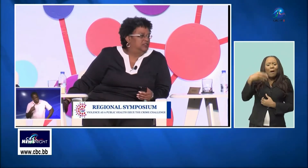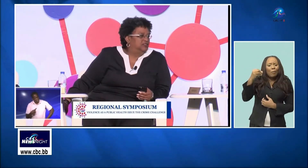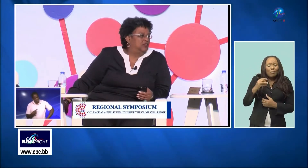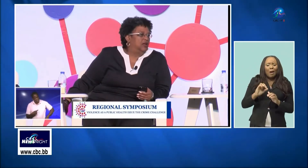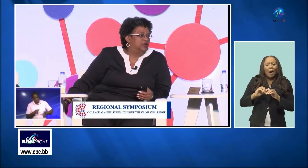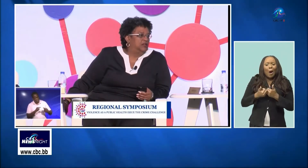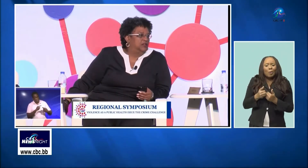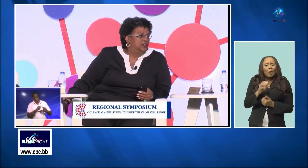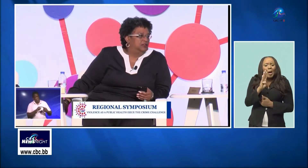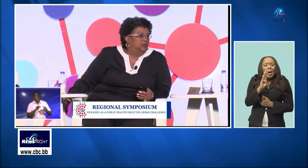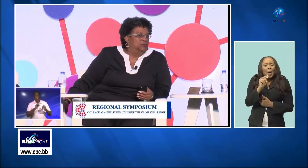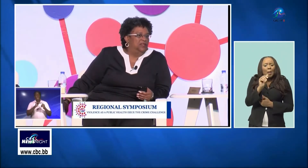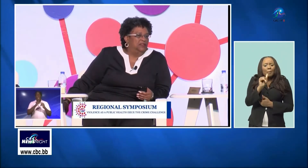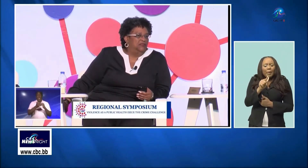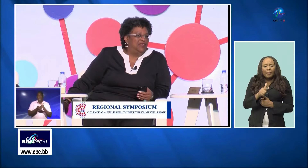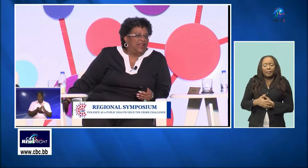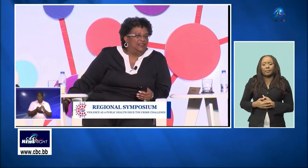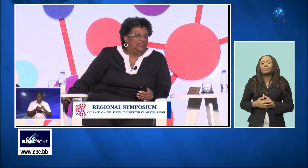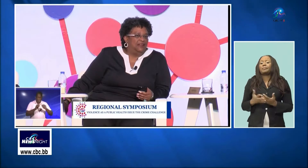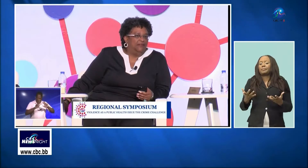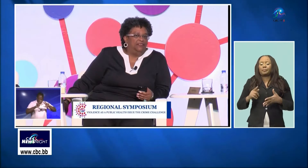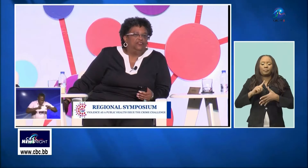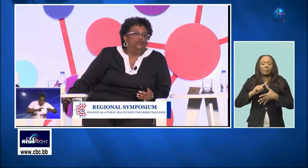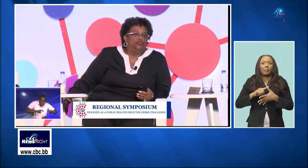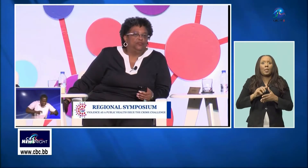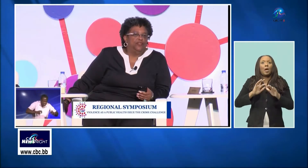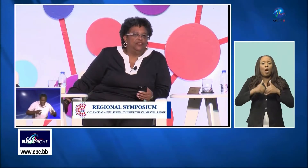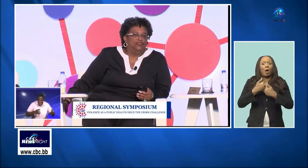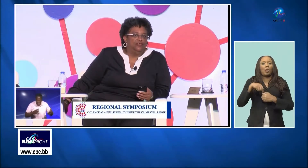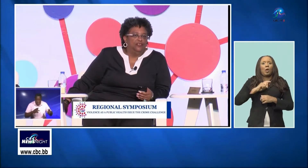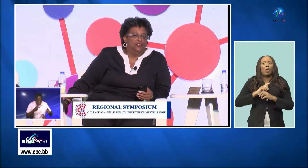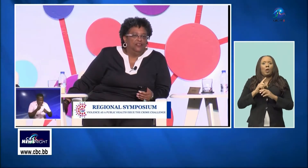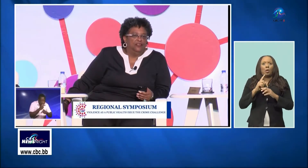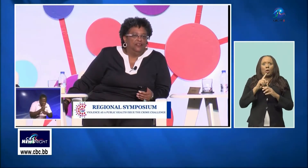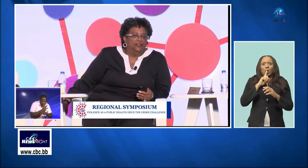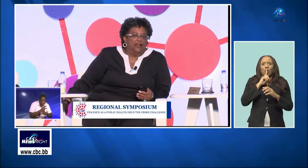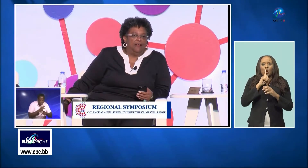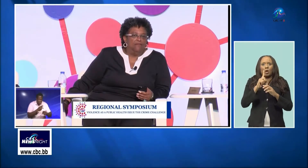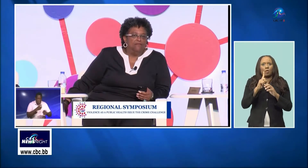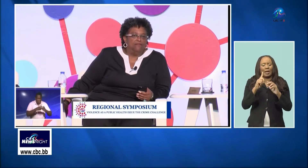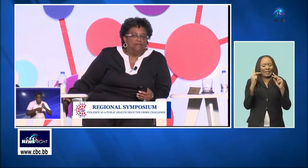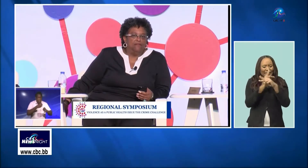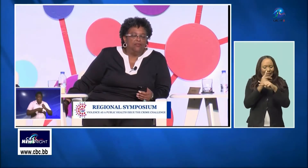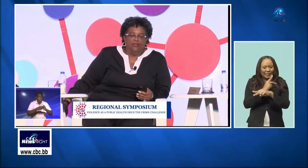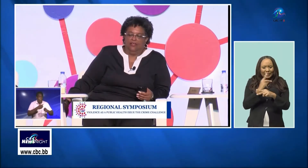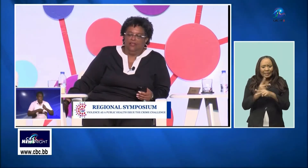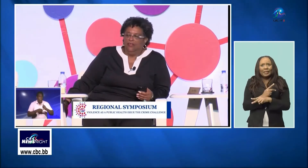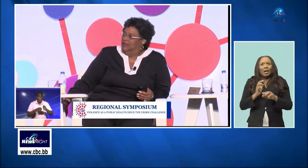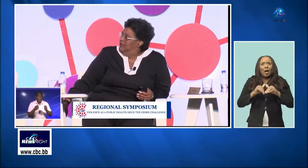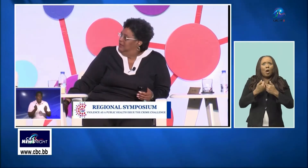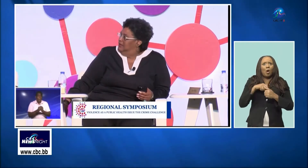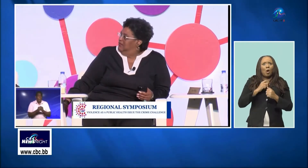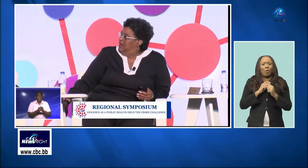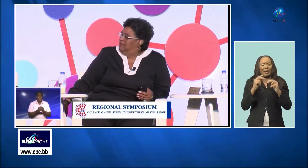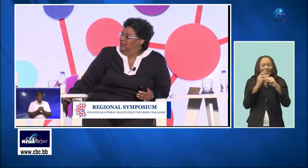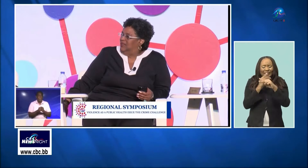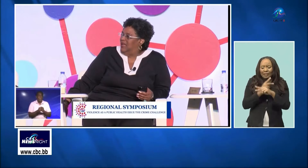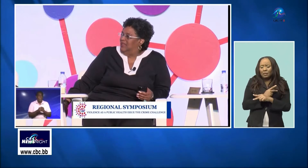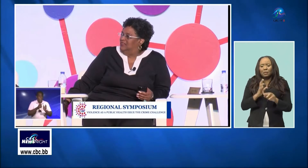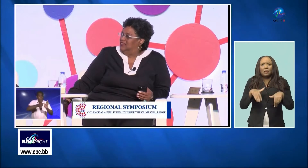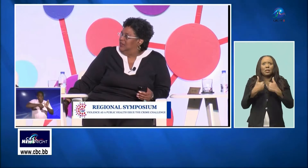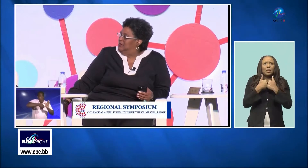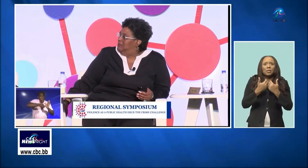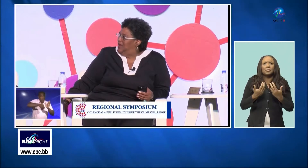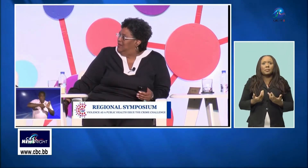and reconstruct to meet the reality of this jurisprudential challenge? Development